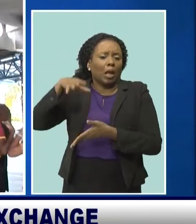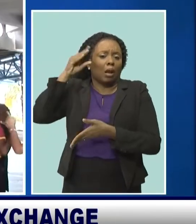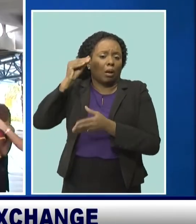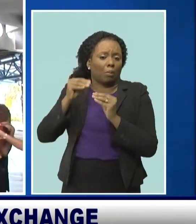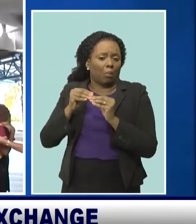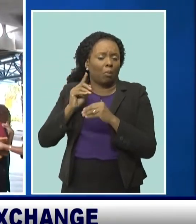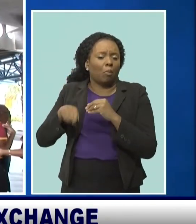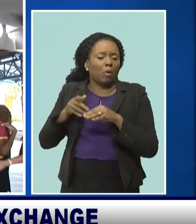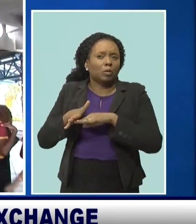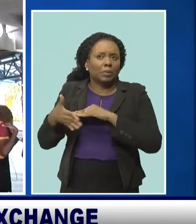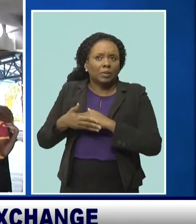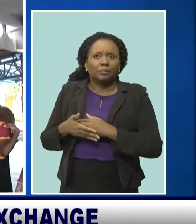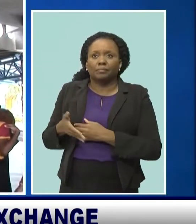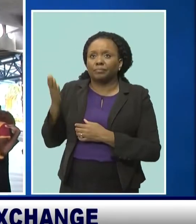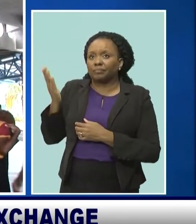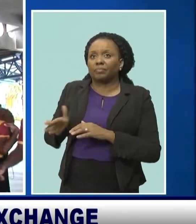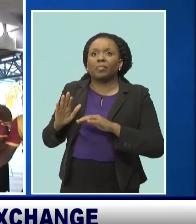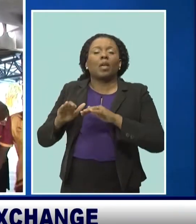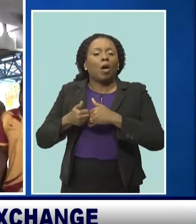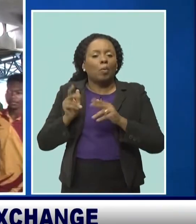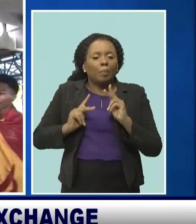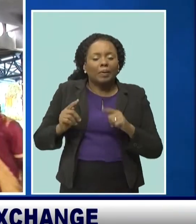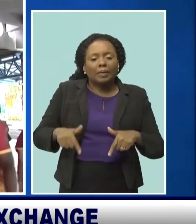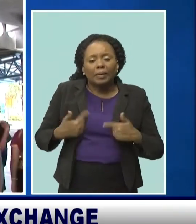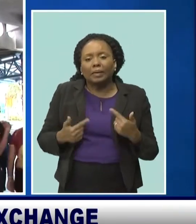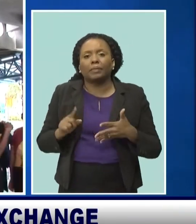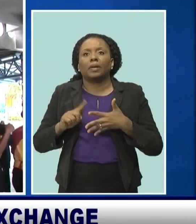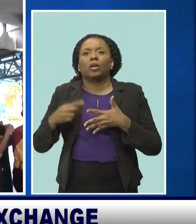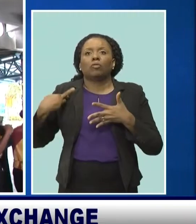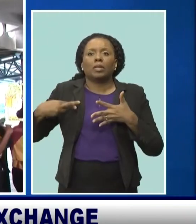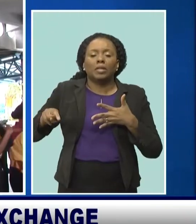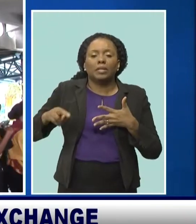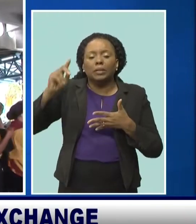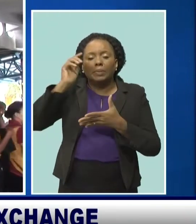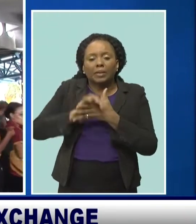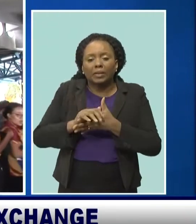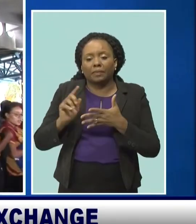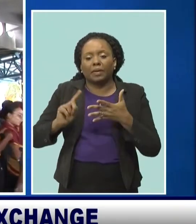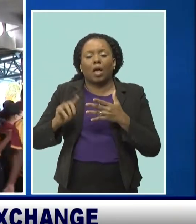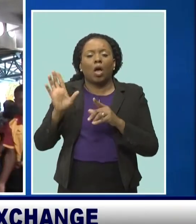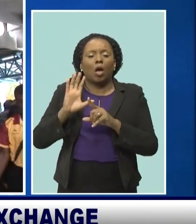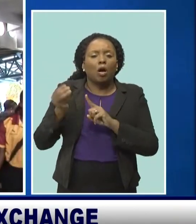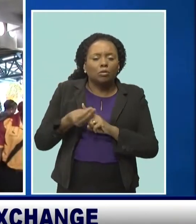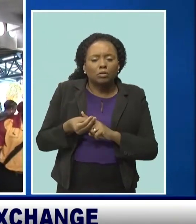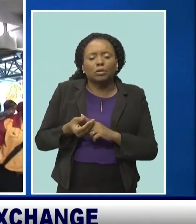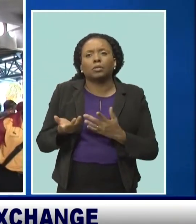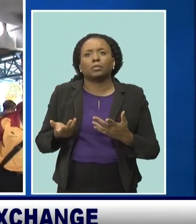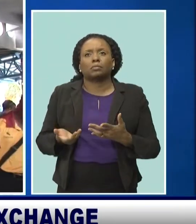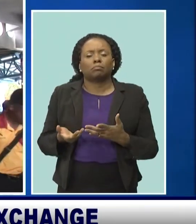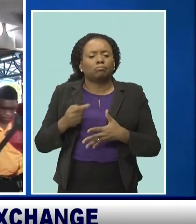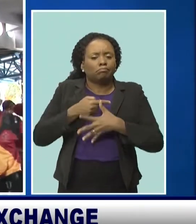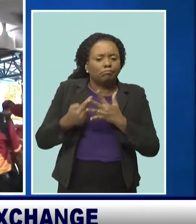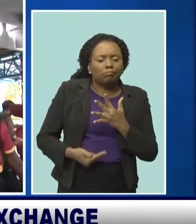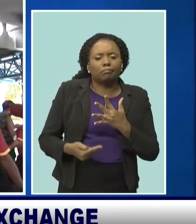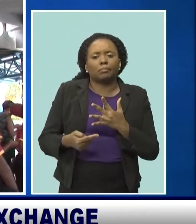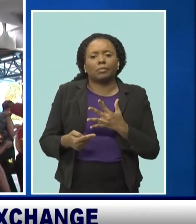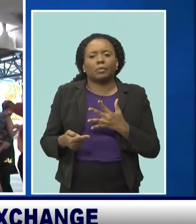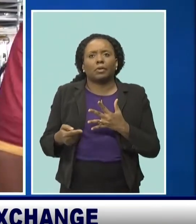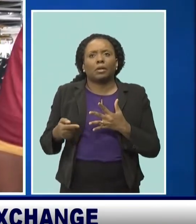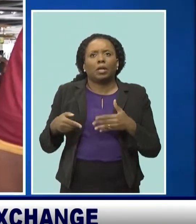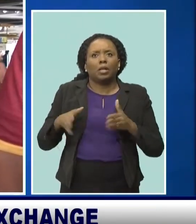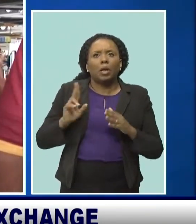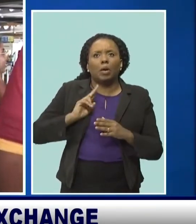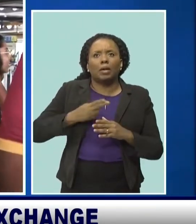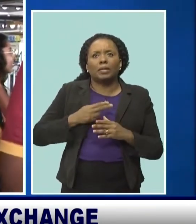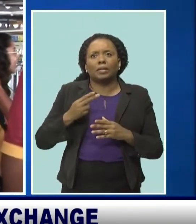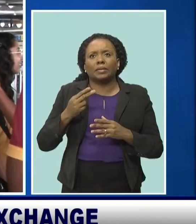their people live, their religious beliefs, their cultural diversity. I think it will help us a lot to also branch out and experience more of who we are as a people. I